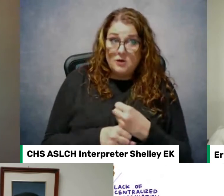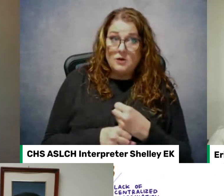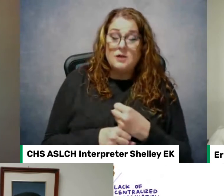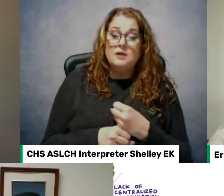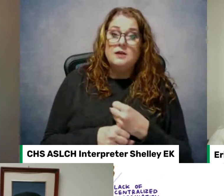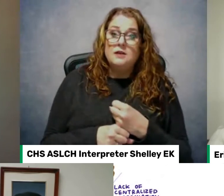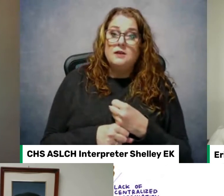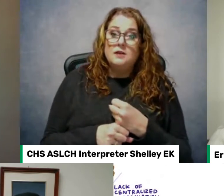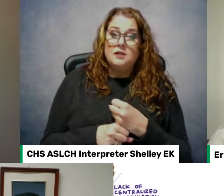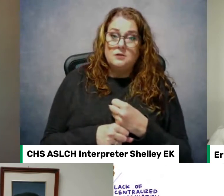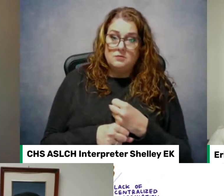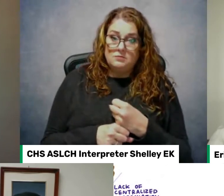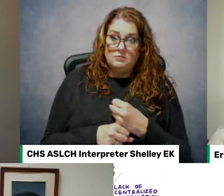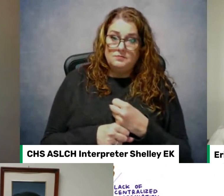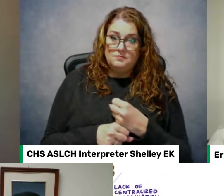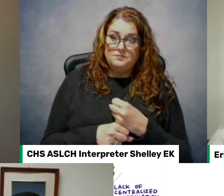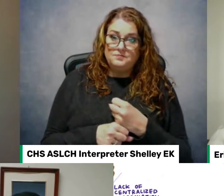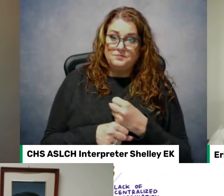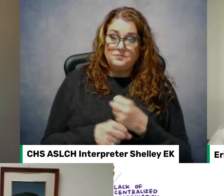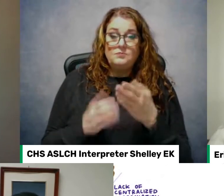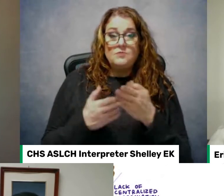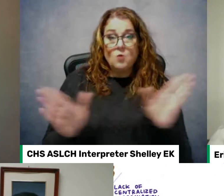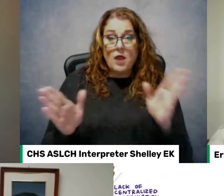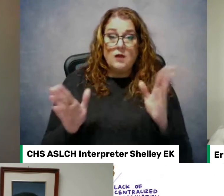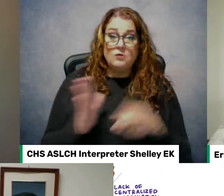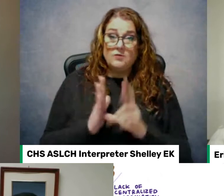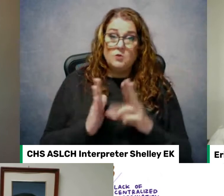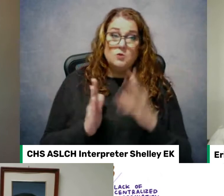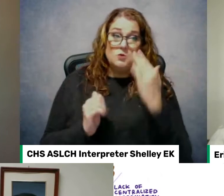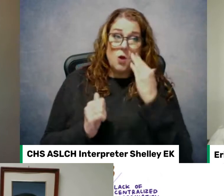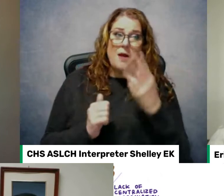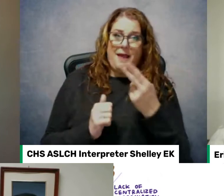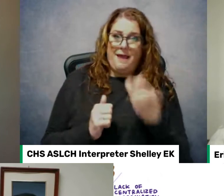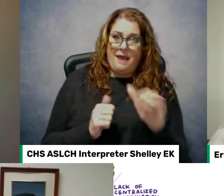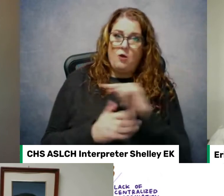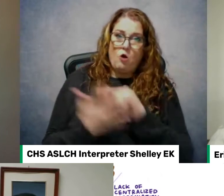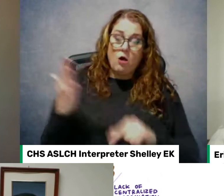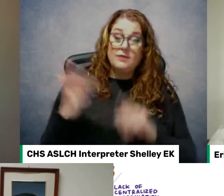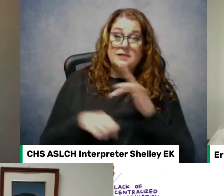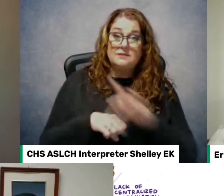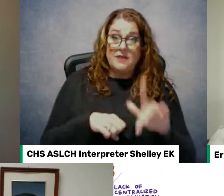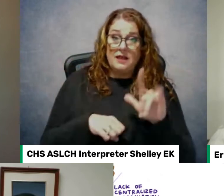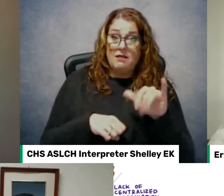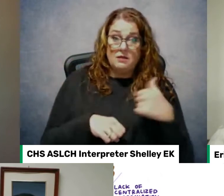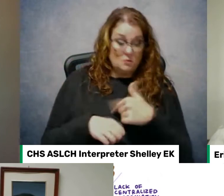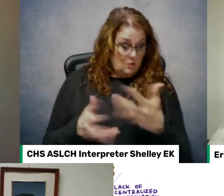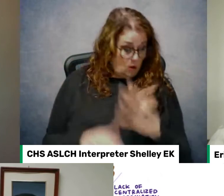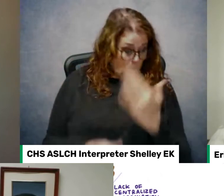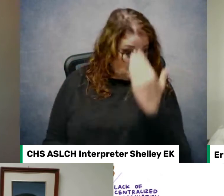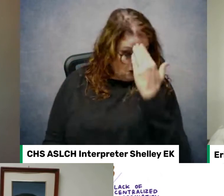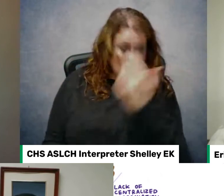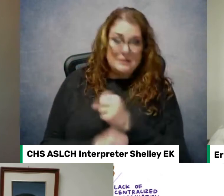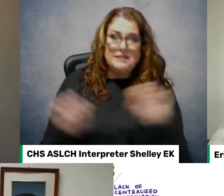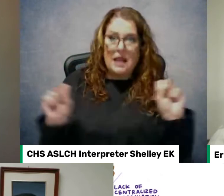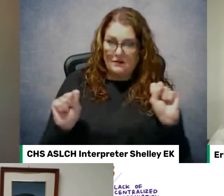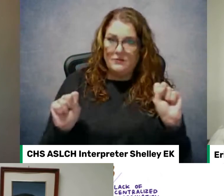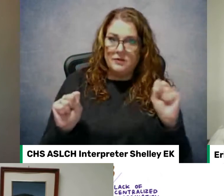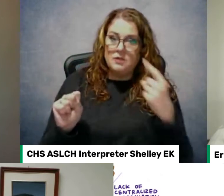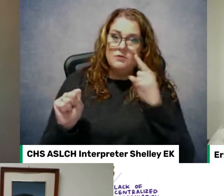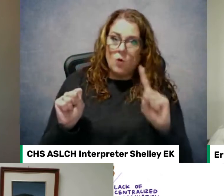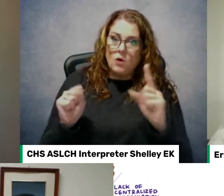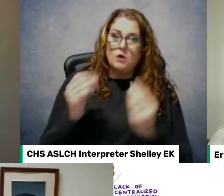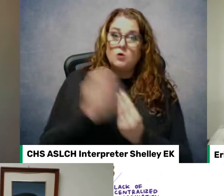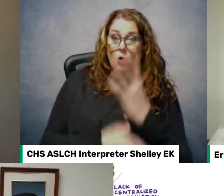this, inventory-wide review to know, hey, all these vacant lots we know are safe for